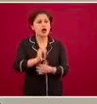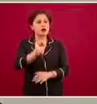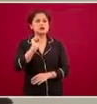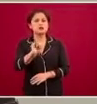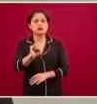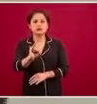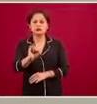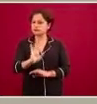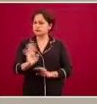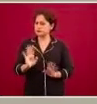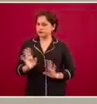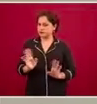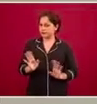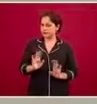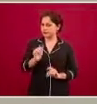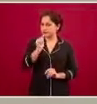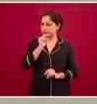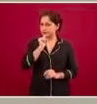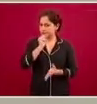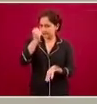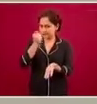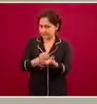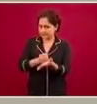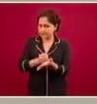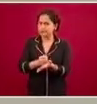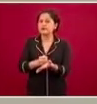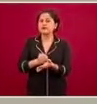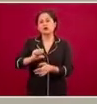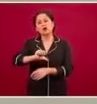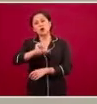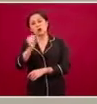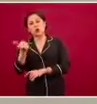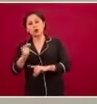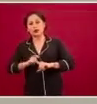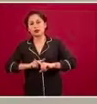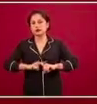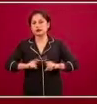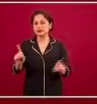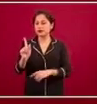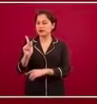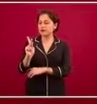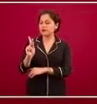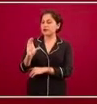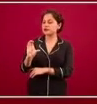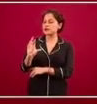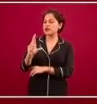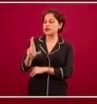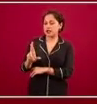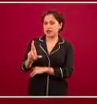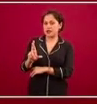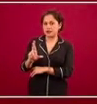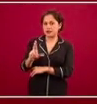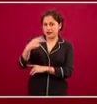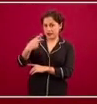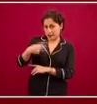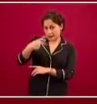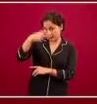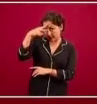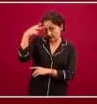whatsoever, and that's why they haven't been approved by any government international. So do not